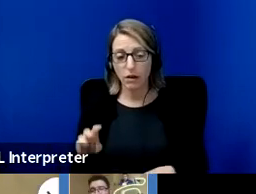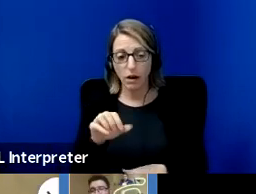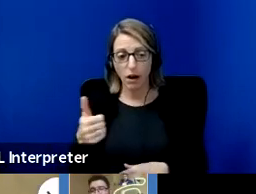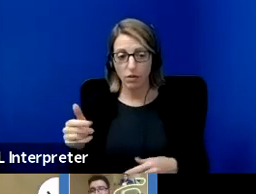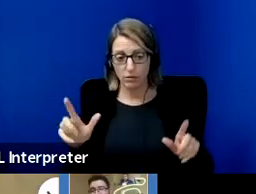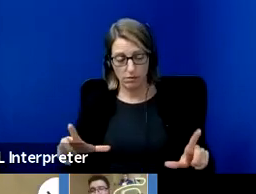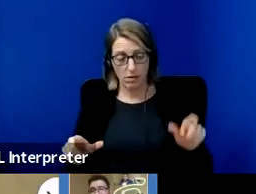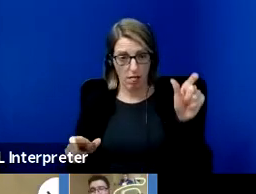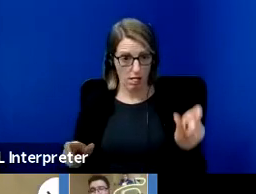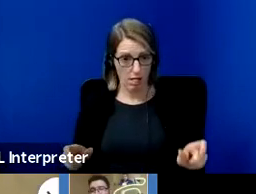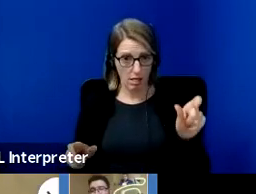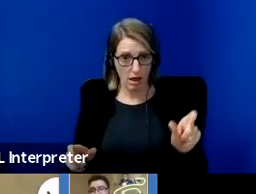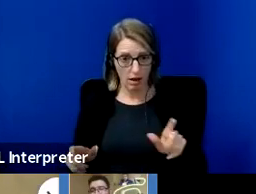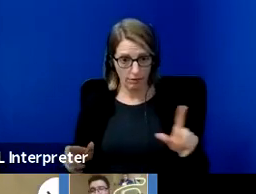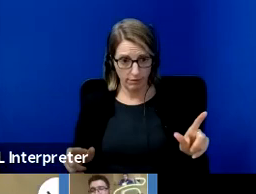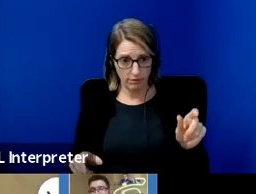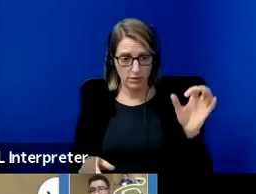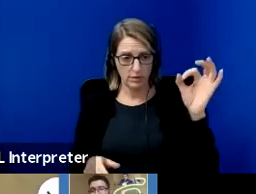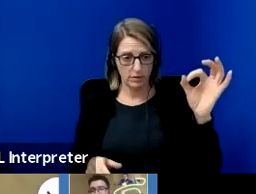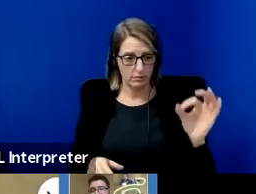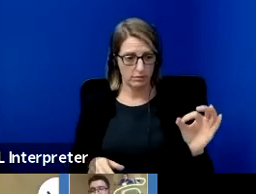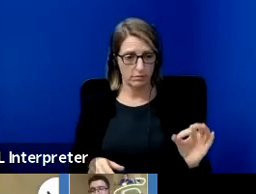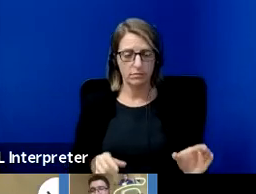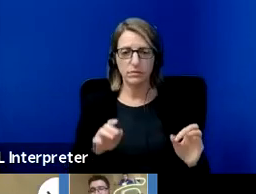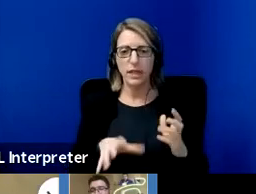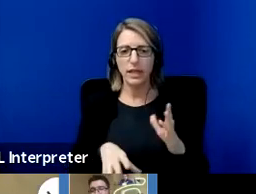left, you can add text.